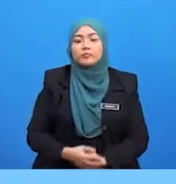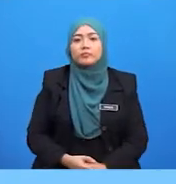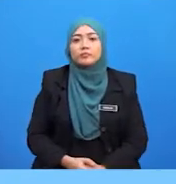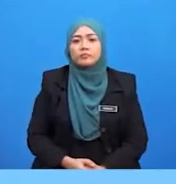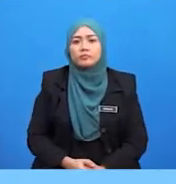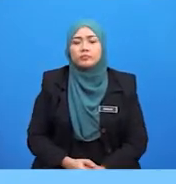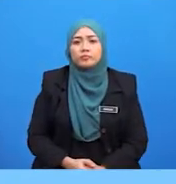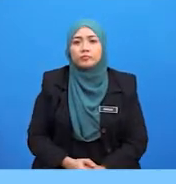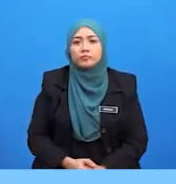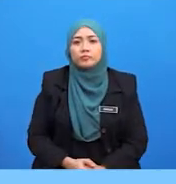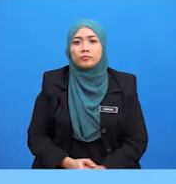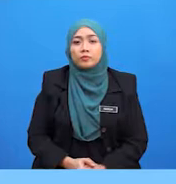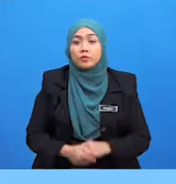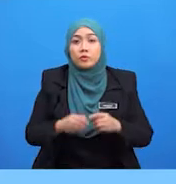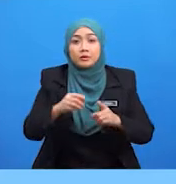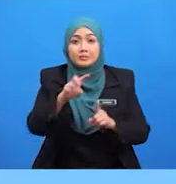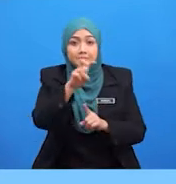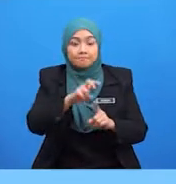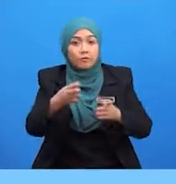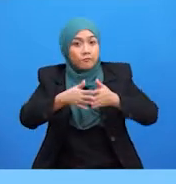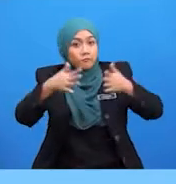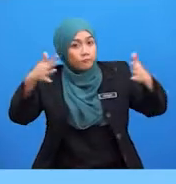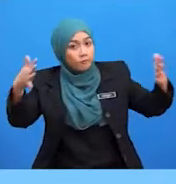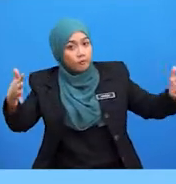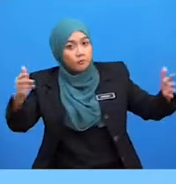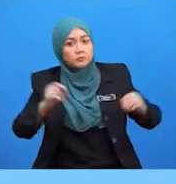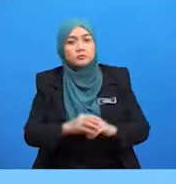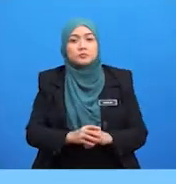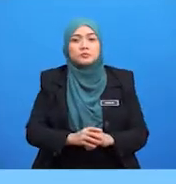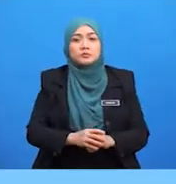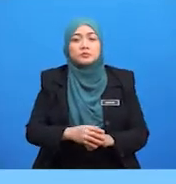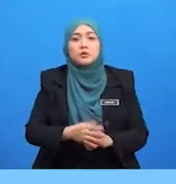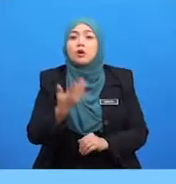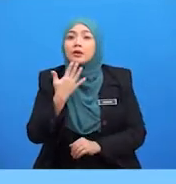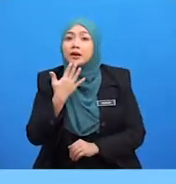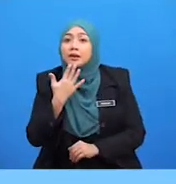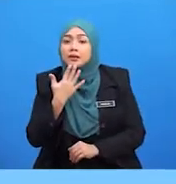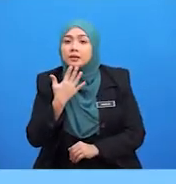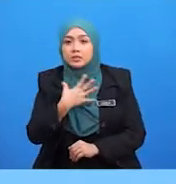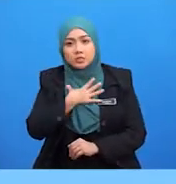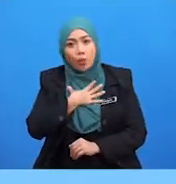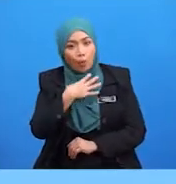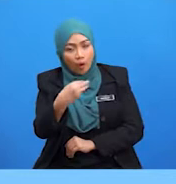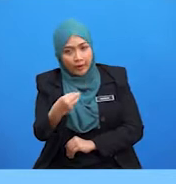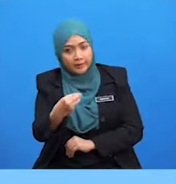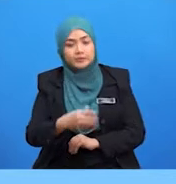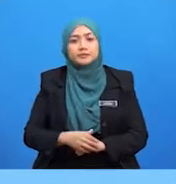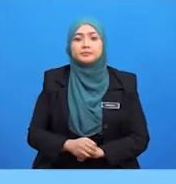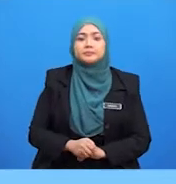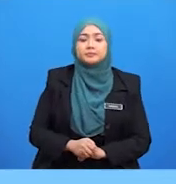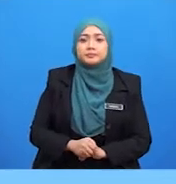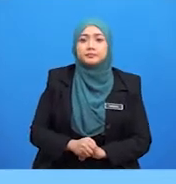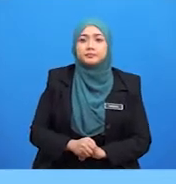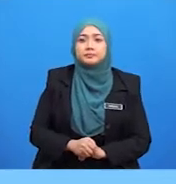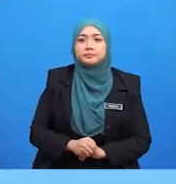to describe the size that is big. The second word, wide, to describe the body of the aeroplane.